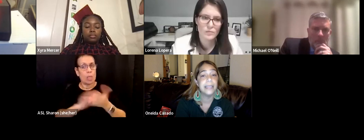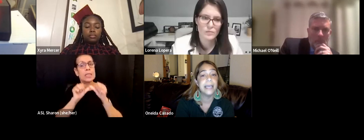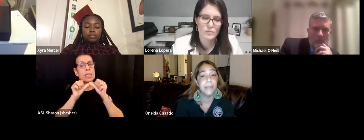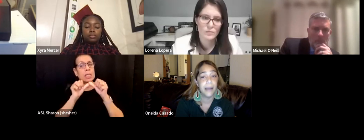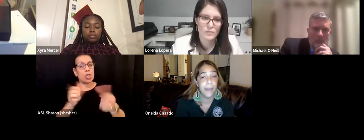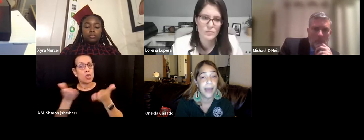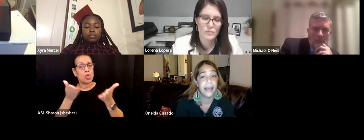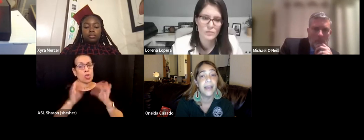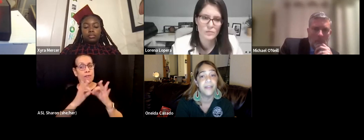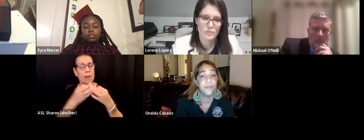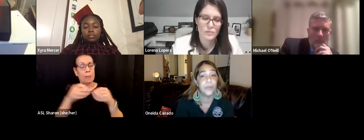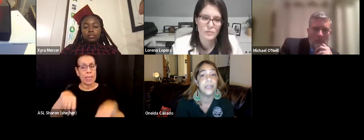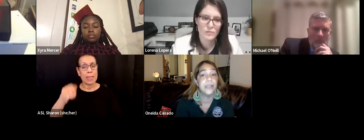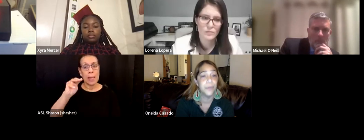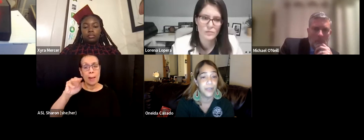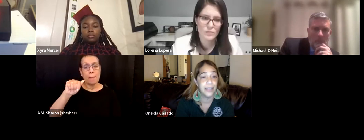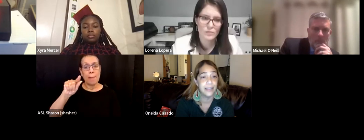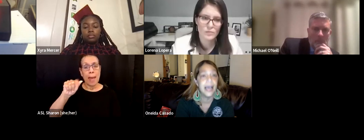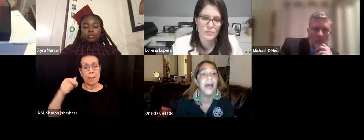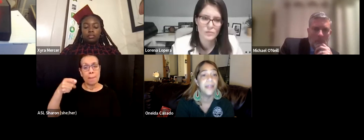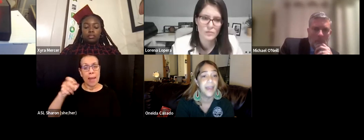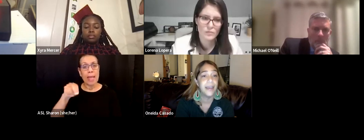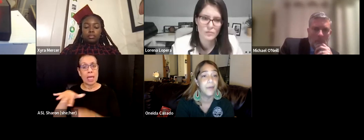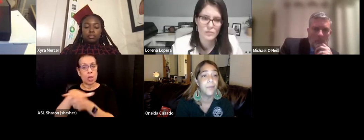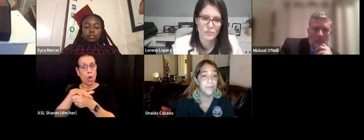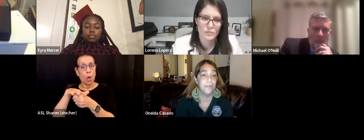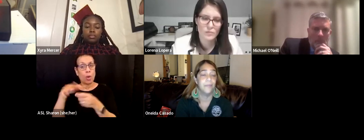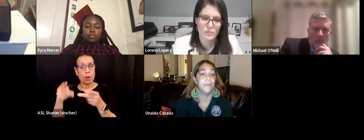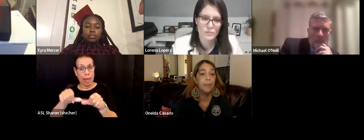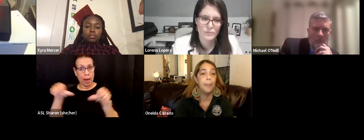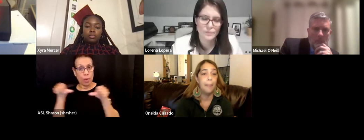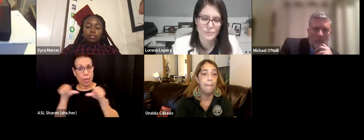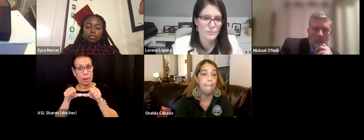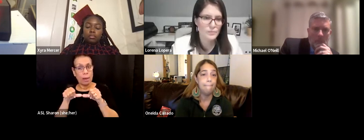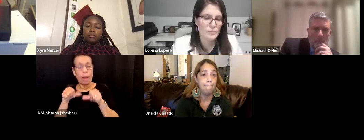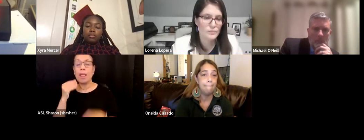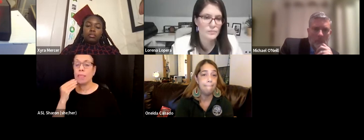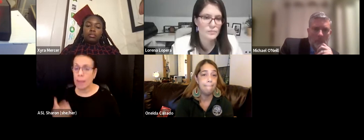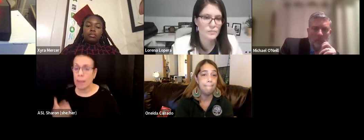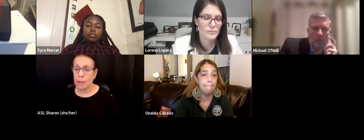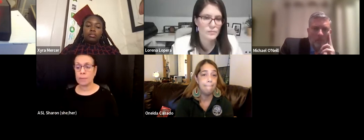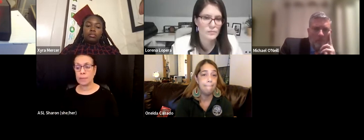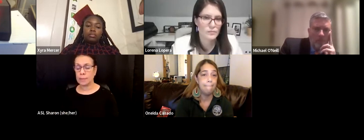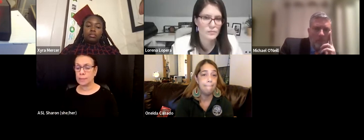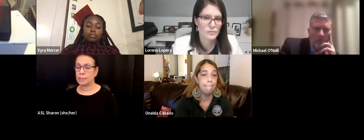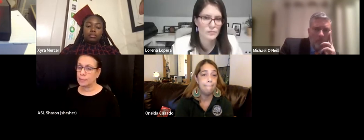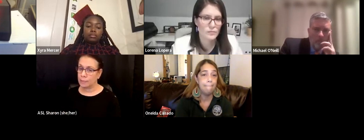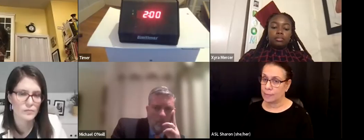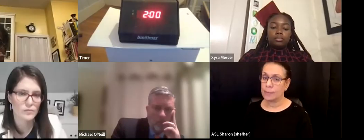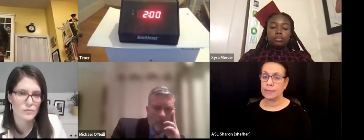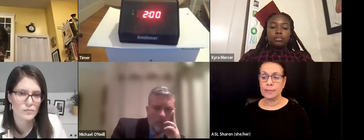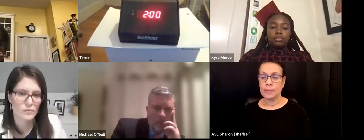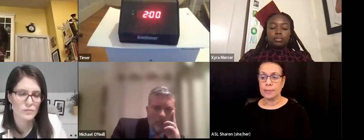families in matapan and the surrounding communities thank you thank you